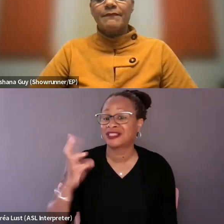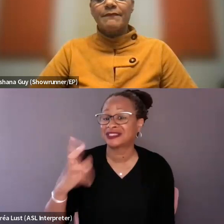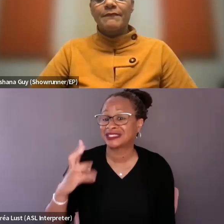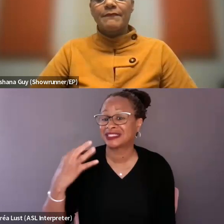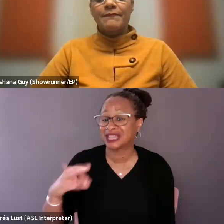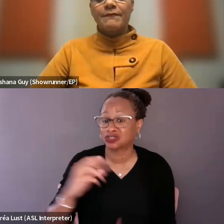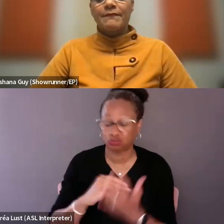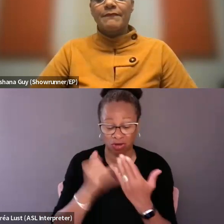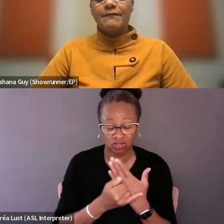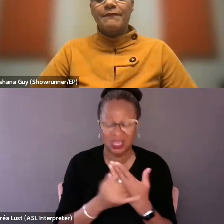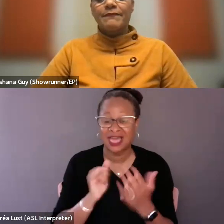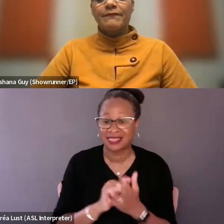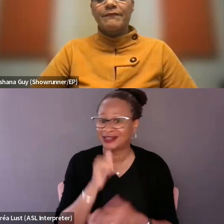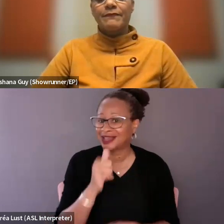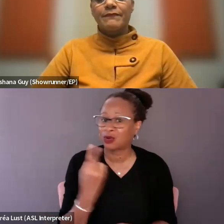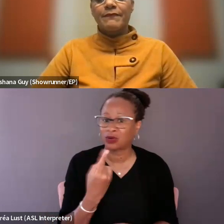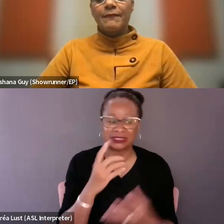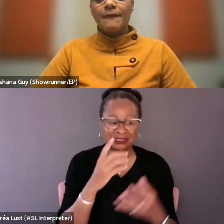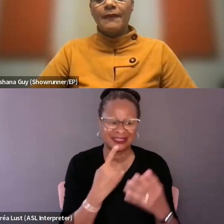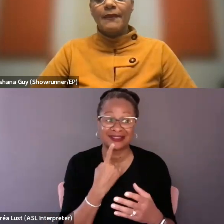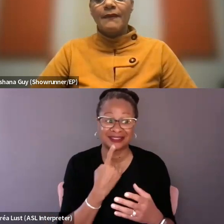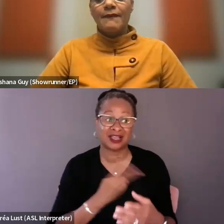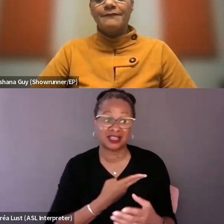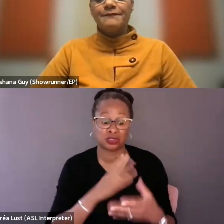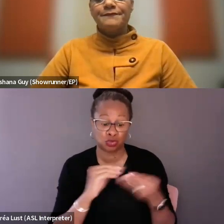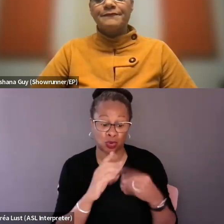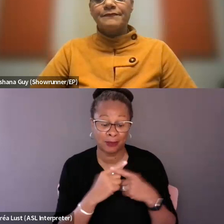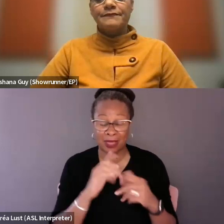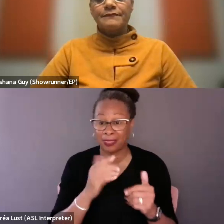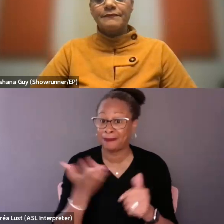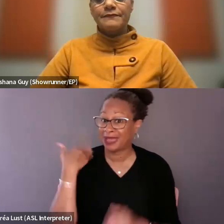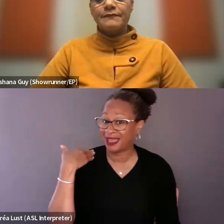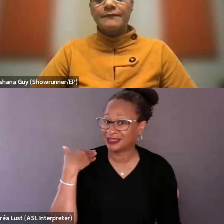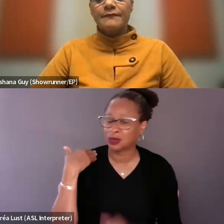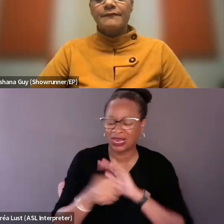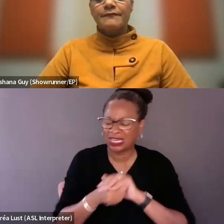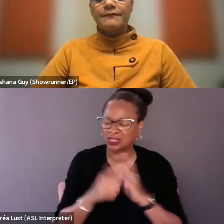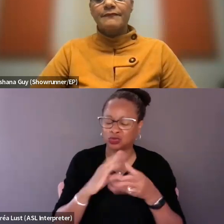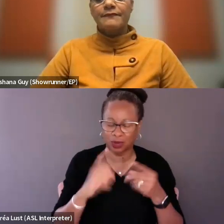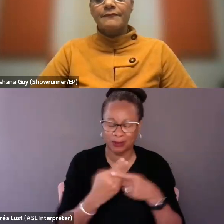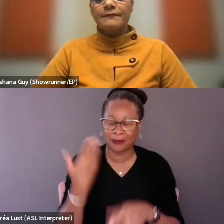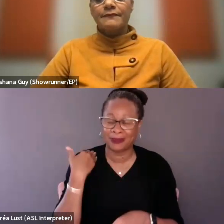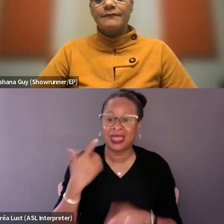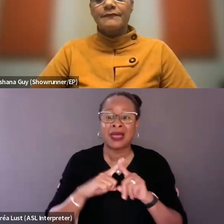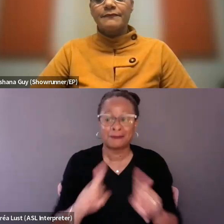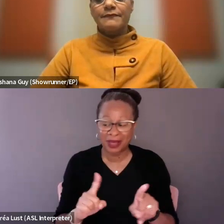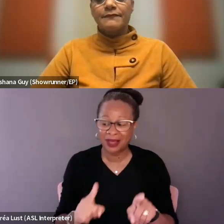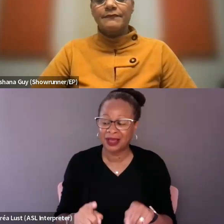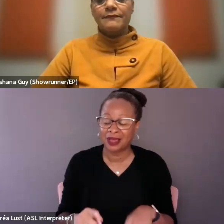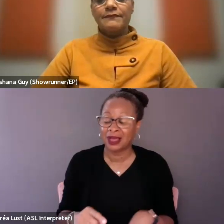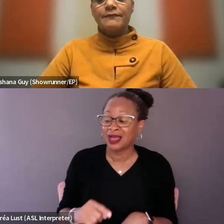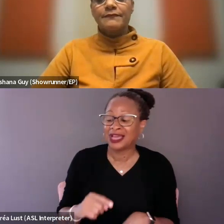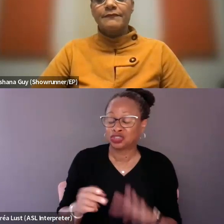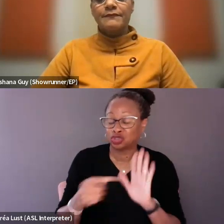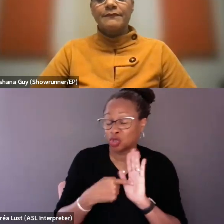is not that it just tells a story about the past or a hidden story about the past, but it shows us the way that this past we have not learned